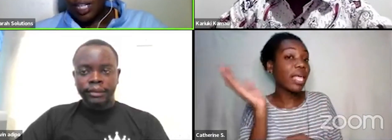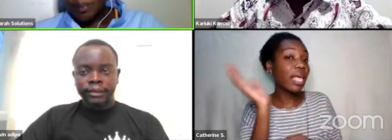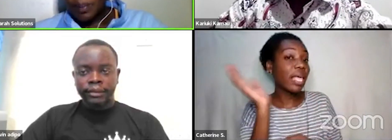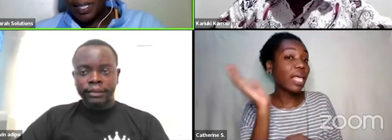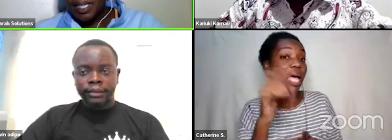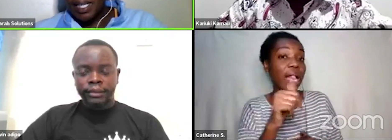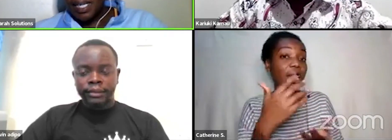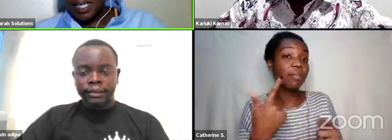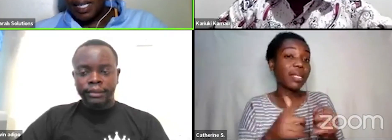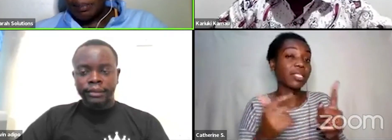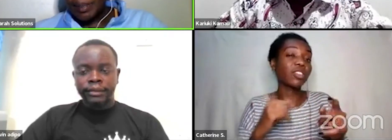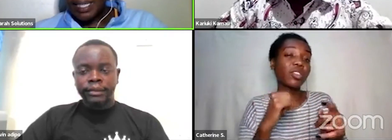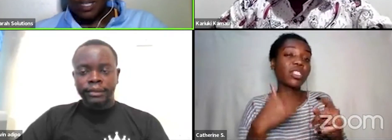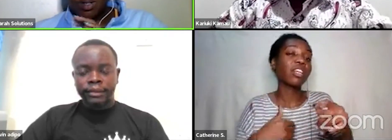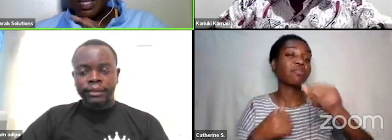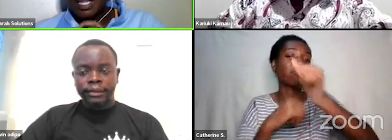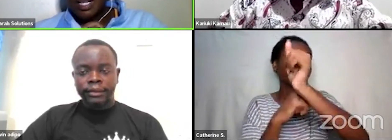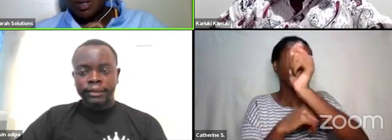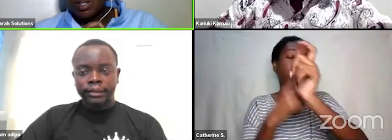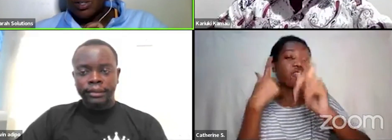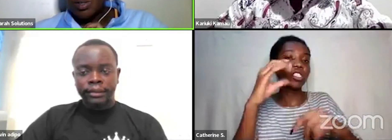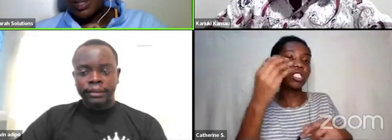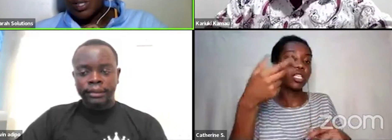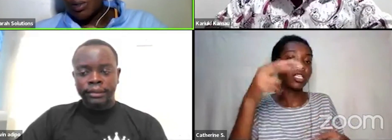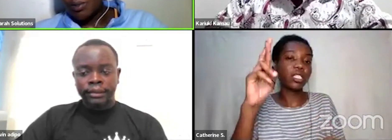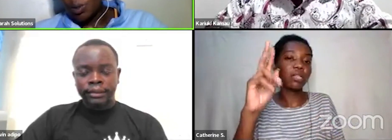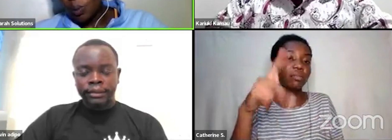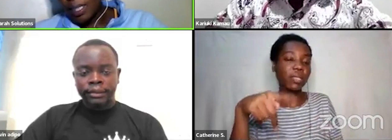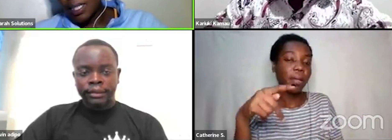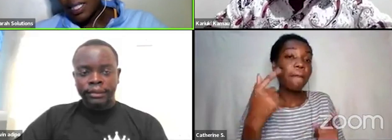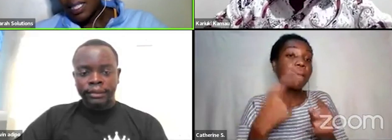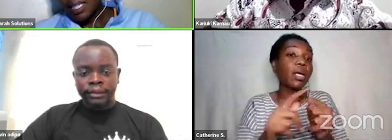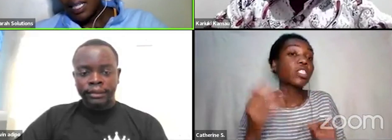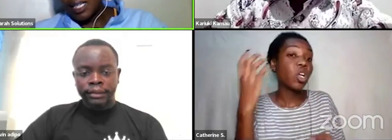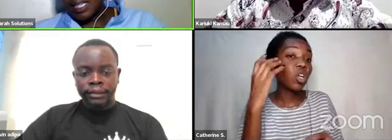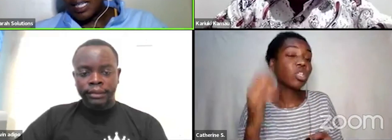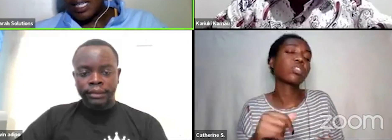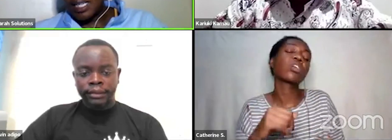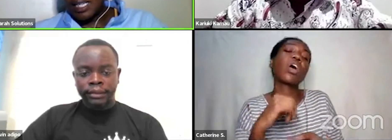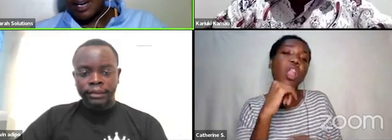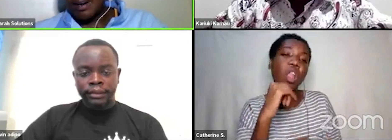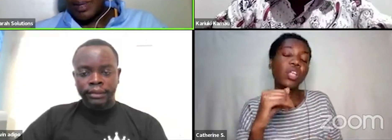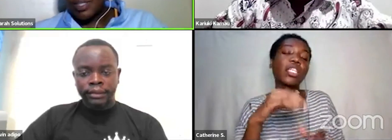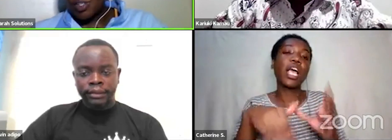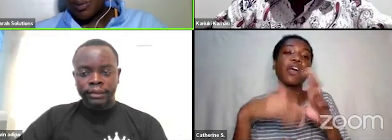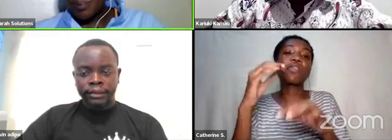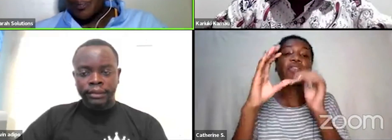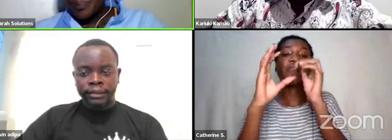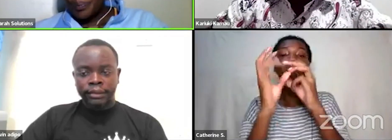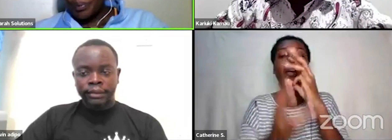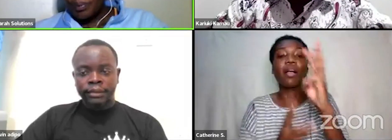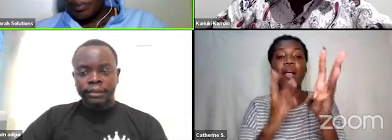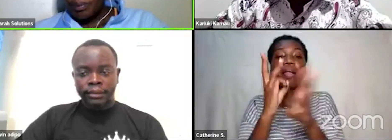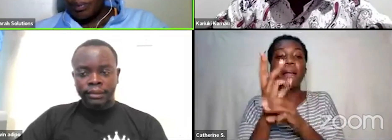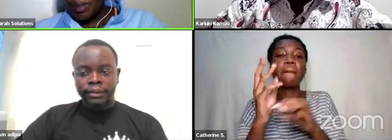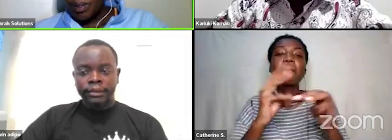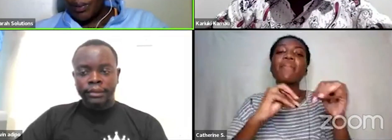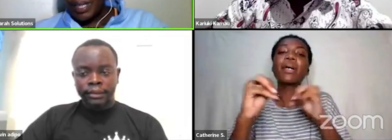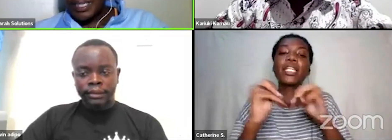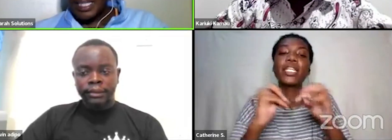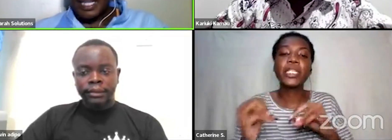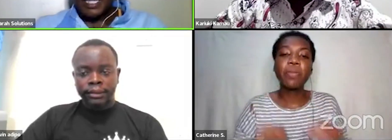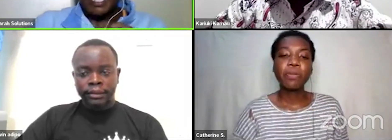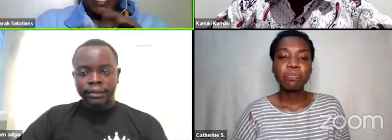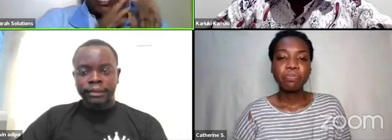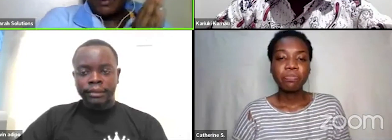for CHRP. But the costs are also not out of this world. They are manageable.